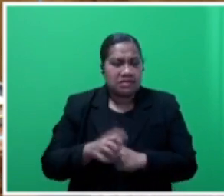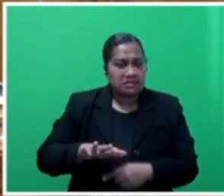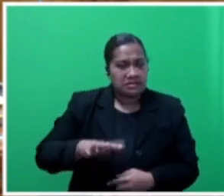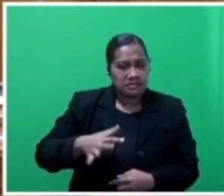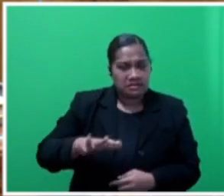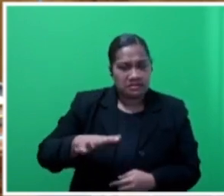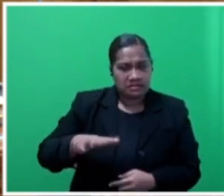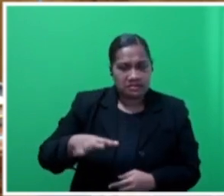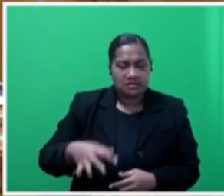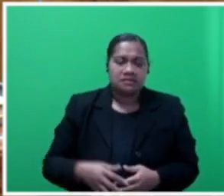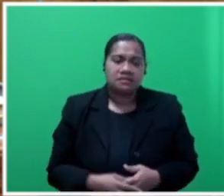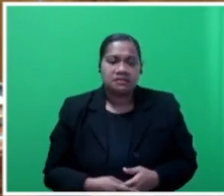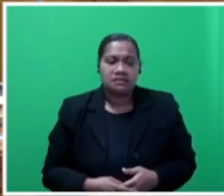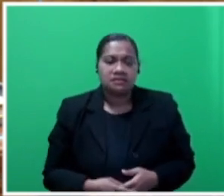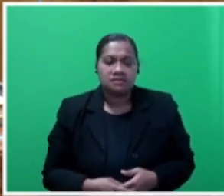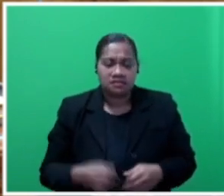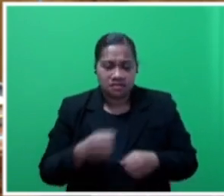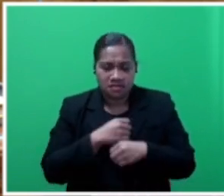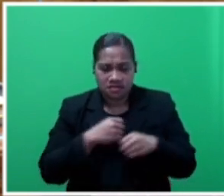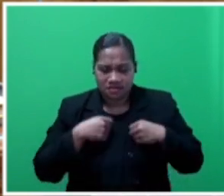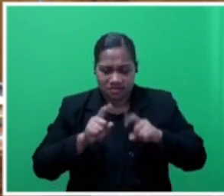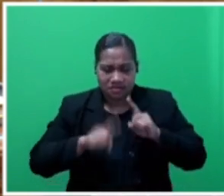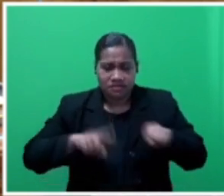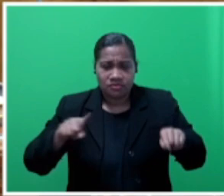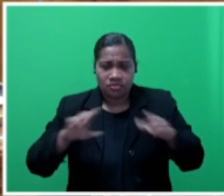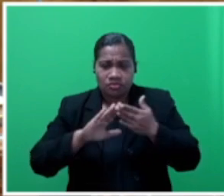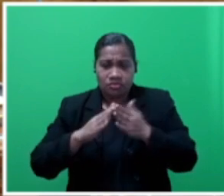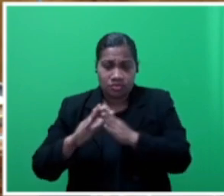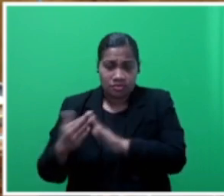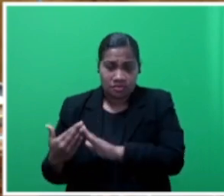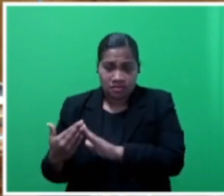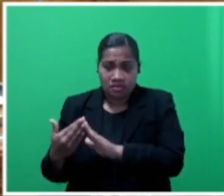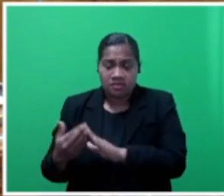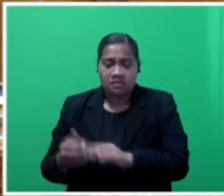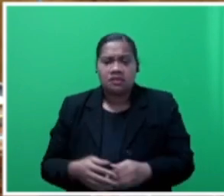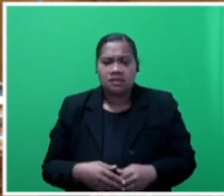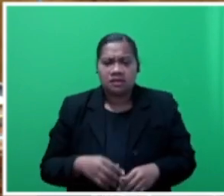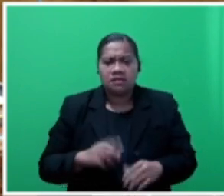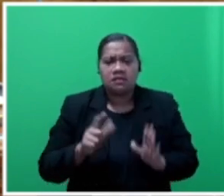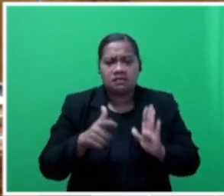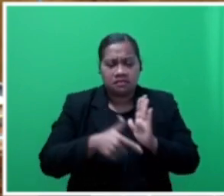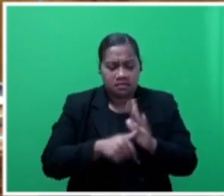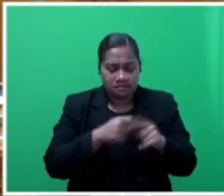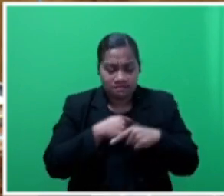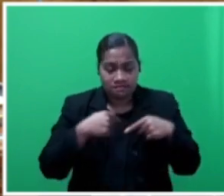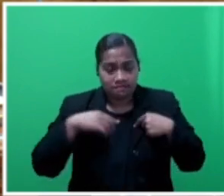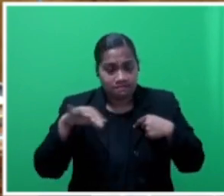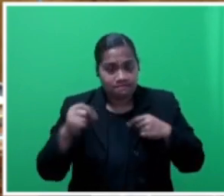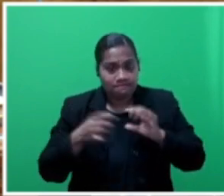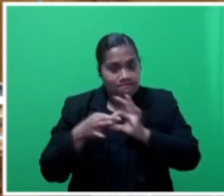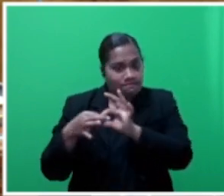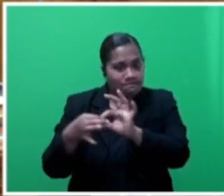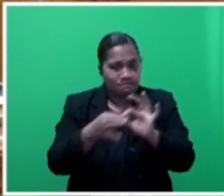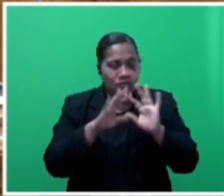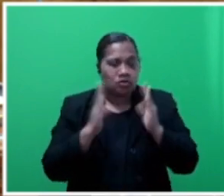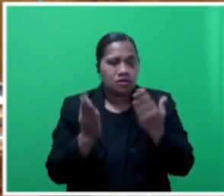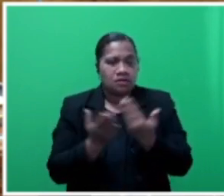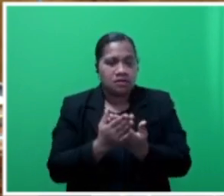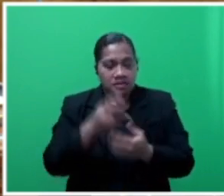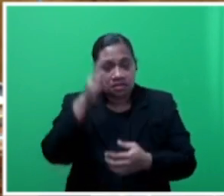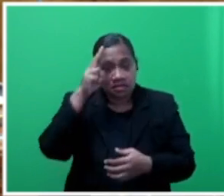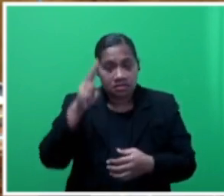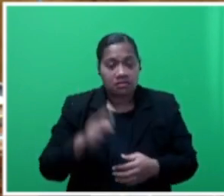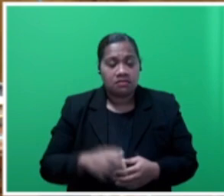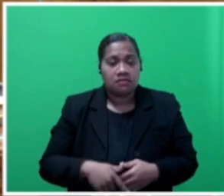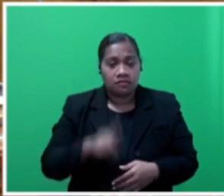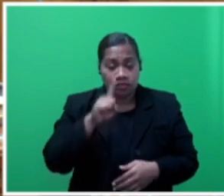amongst our different communities, particularly at a time when we must all be working together as a nation of one people, with